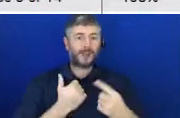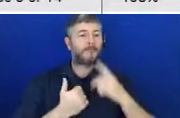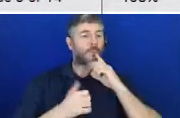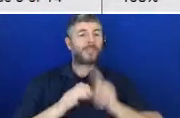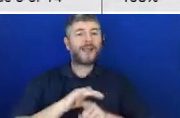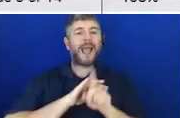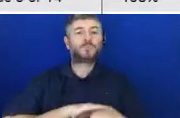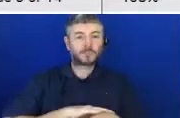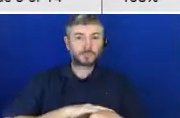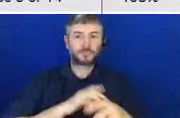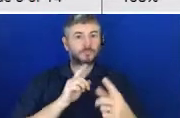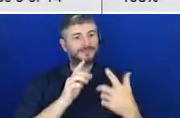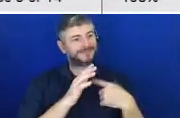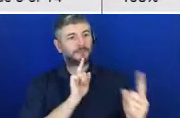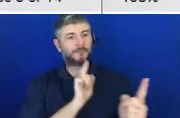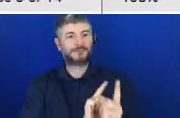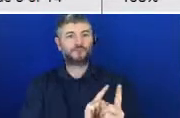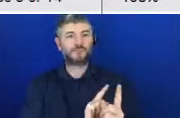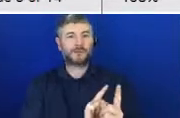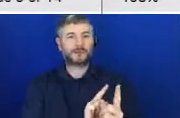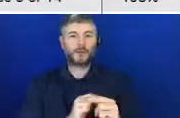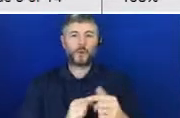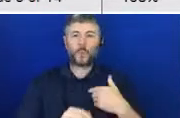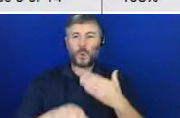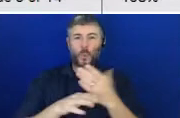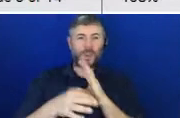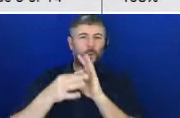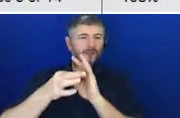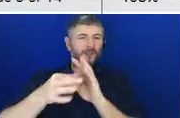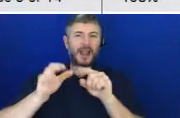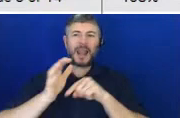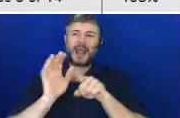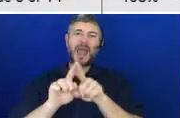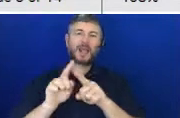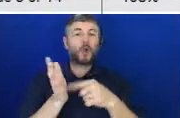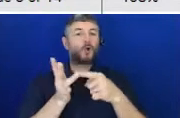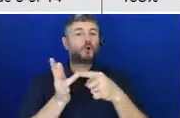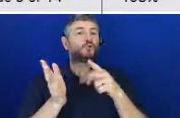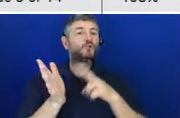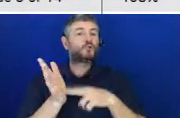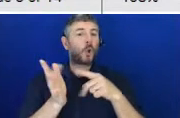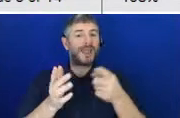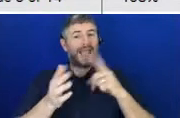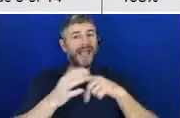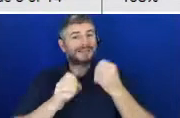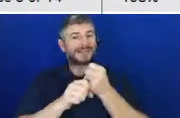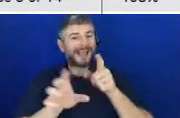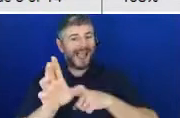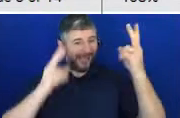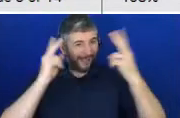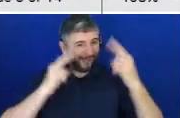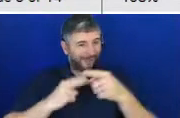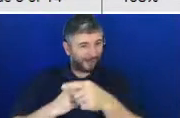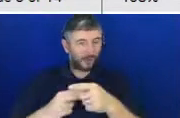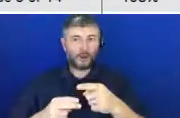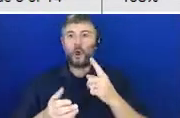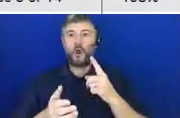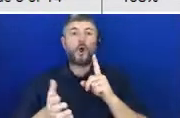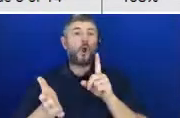gate. And we work with organisations like Tony and Guy, for instance, some of the major banks, Lloyds Bank in